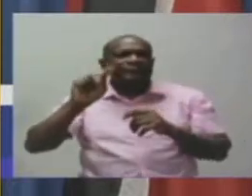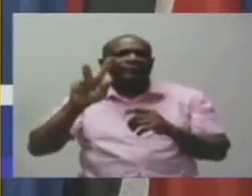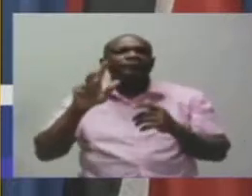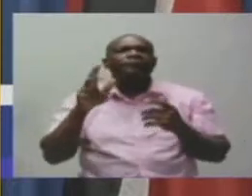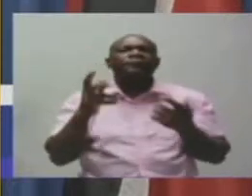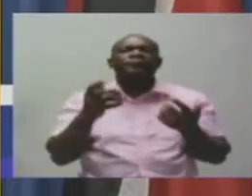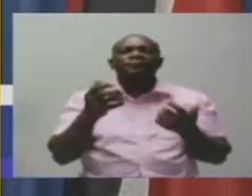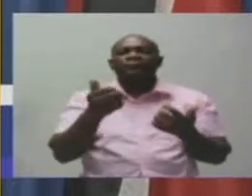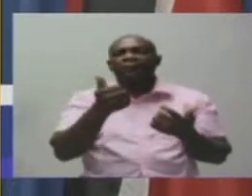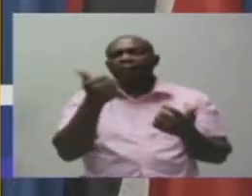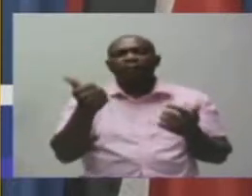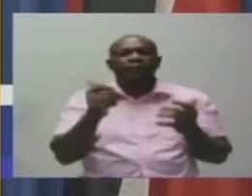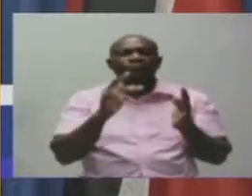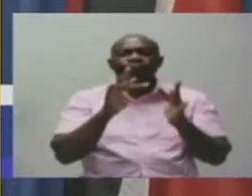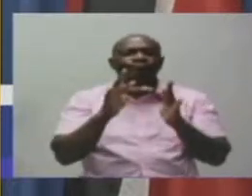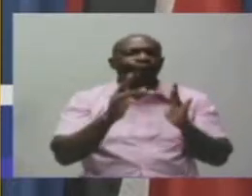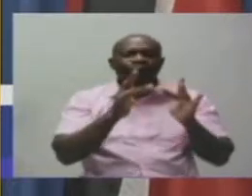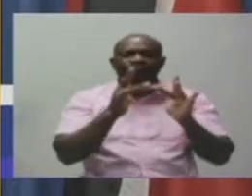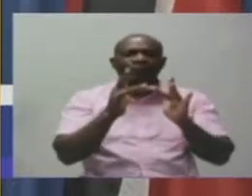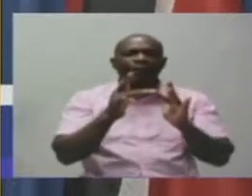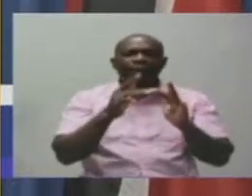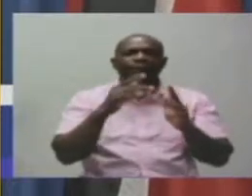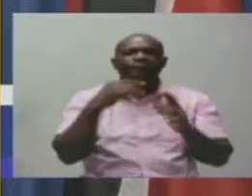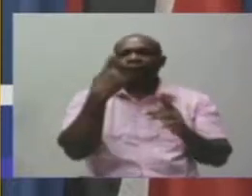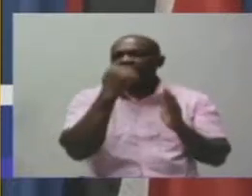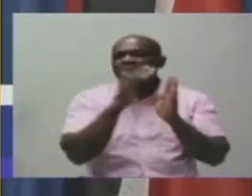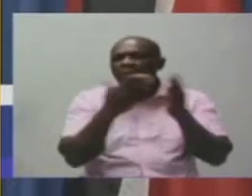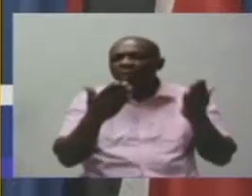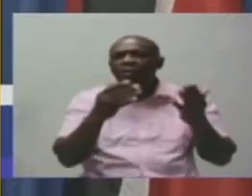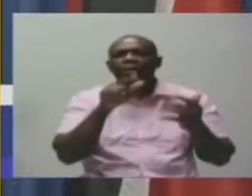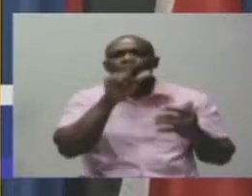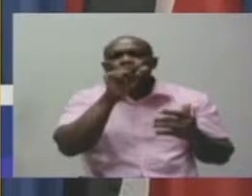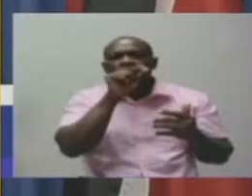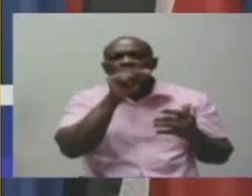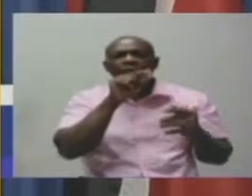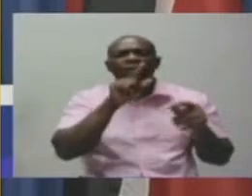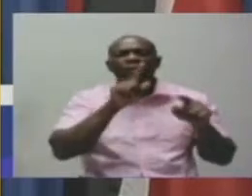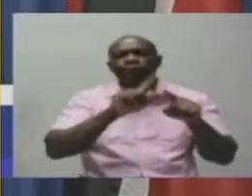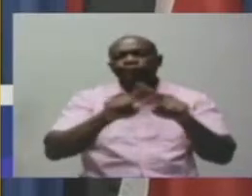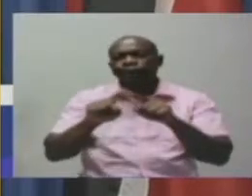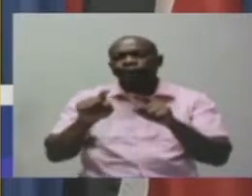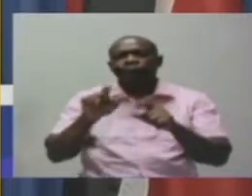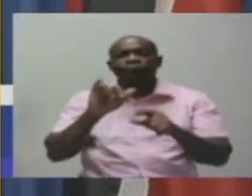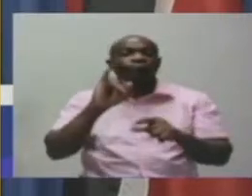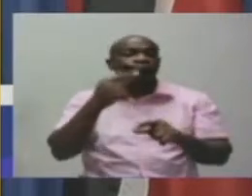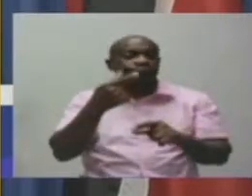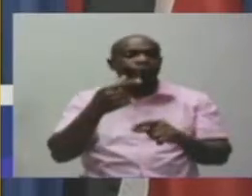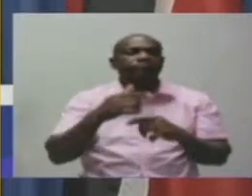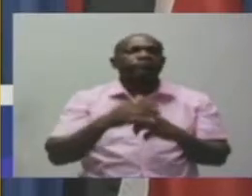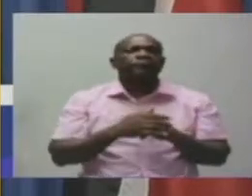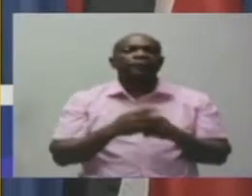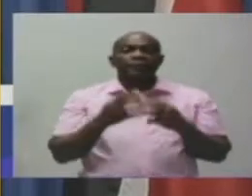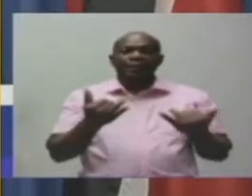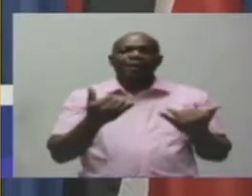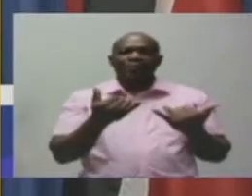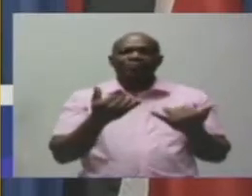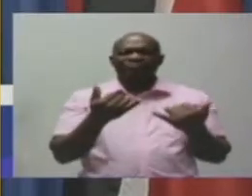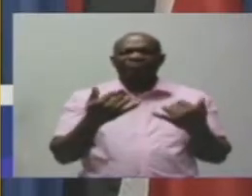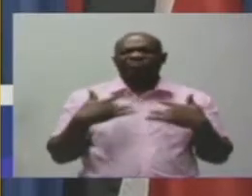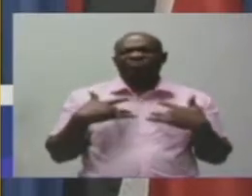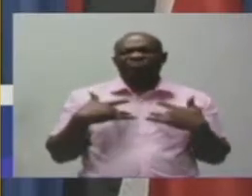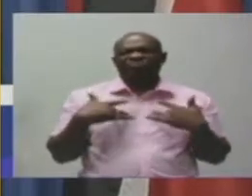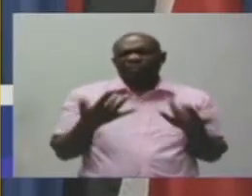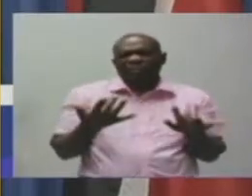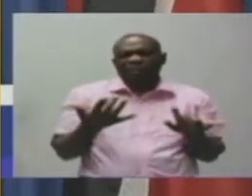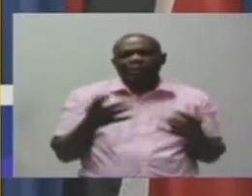Center. As we normally would on these occasions when we update you on our response to